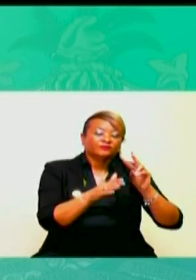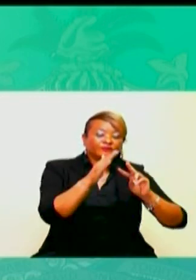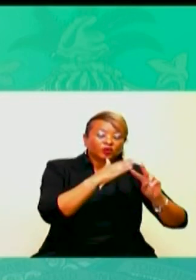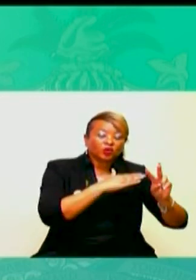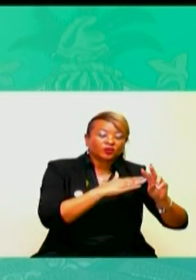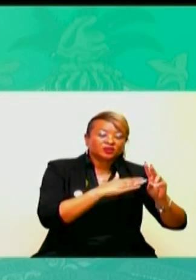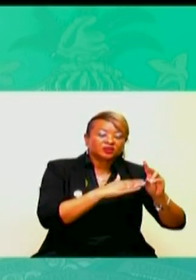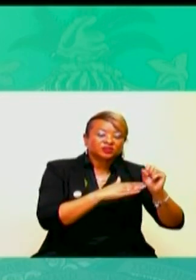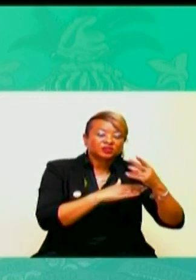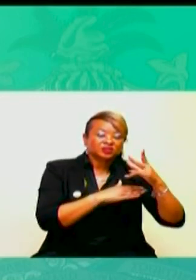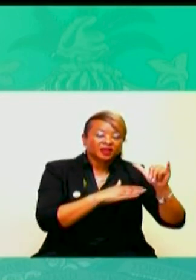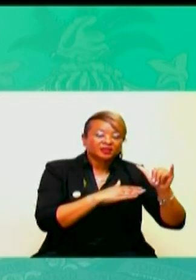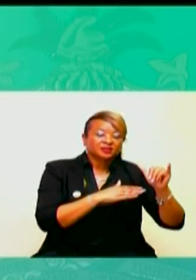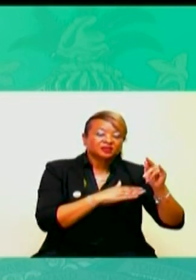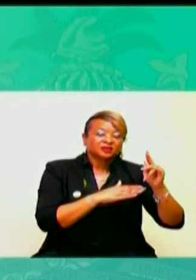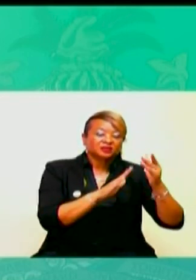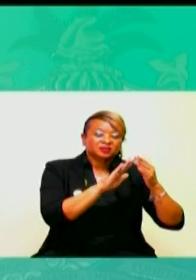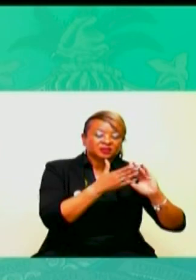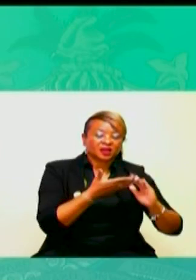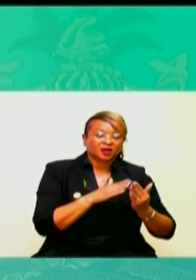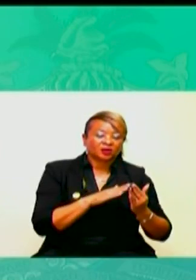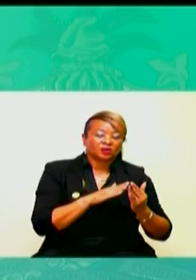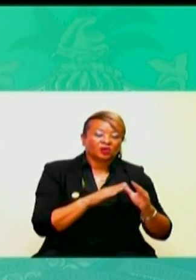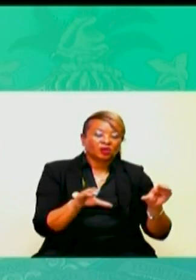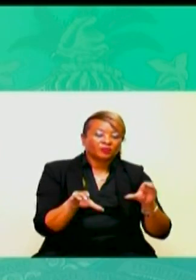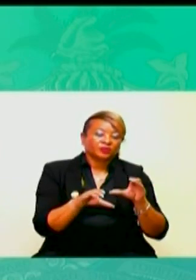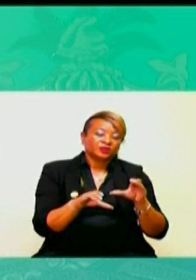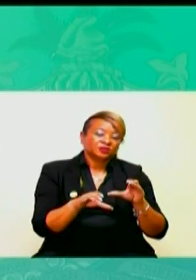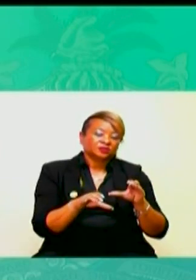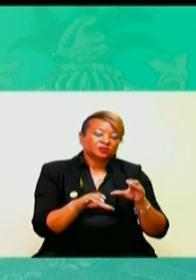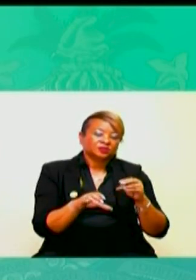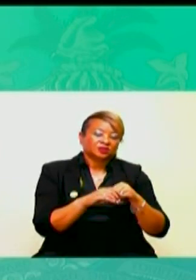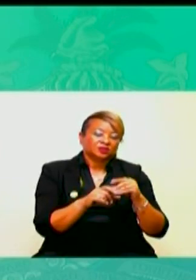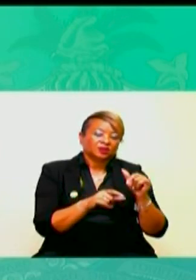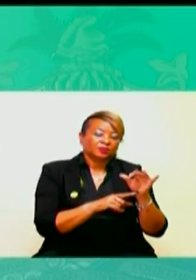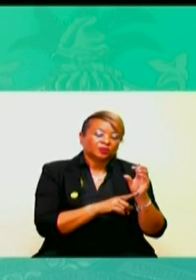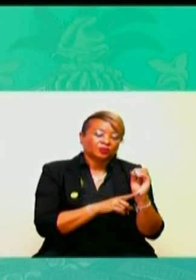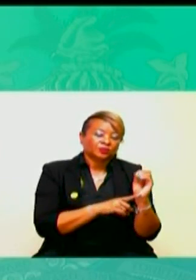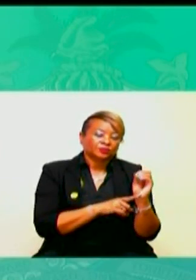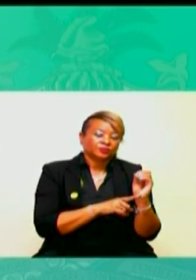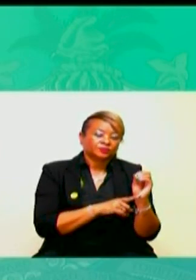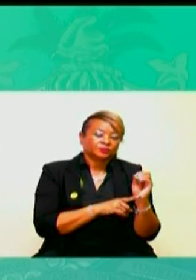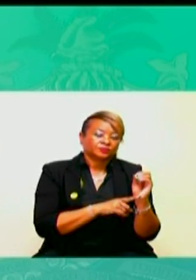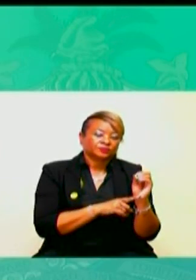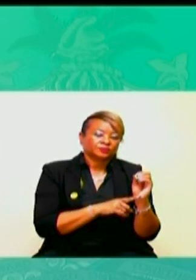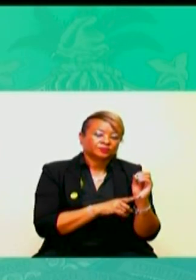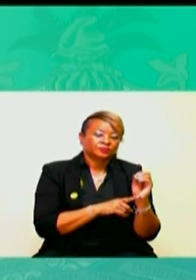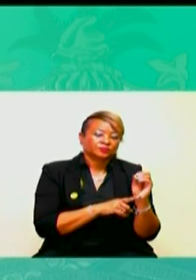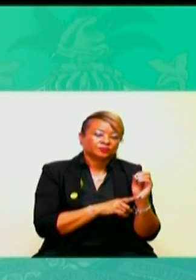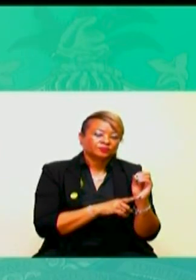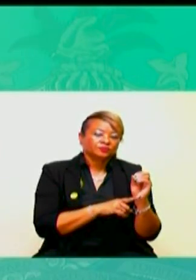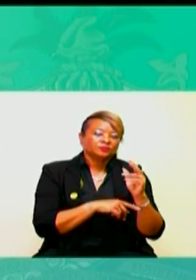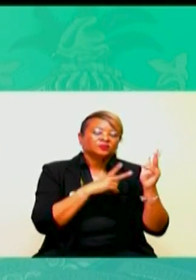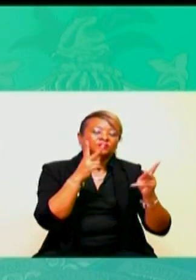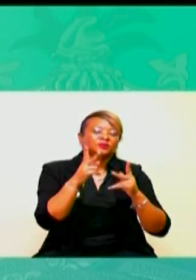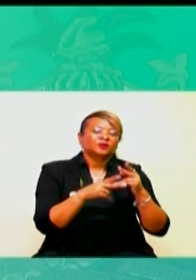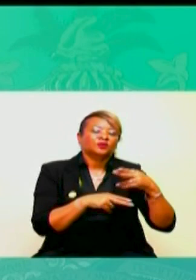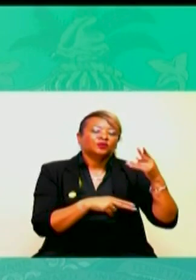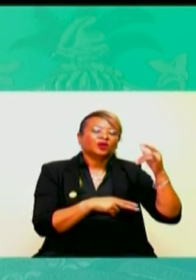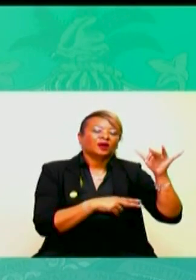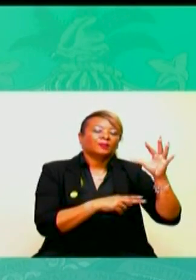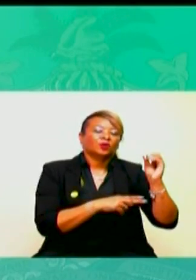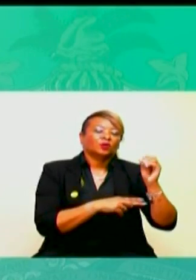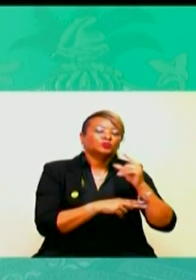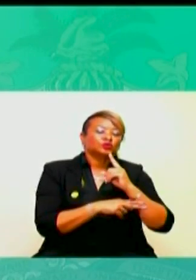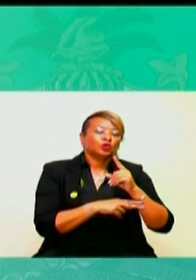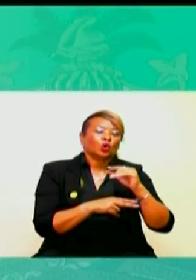Shantytown Action Task Force operating in Abaco. Madam Speaker, the people of North Abaco, I am